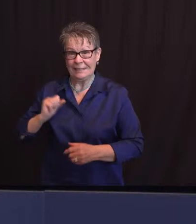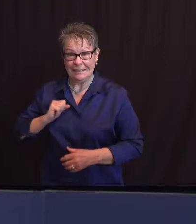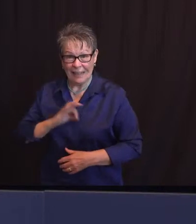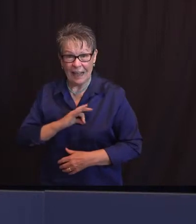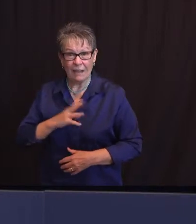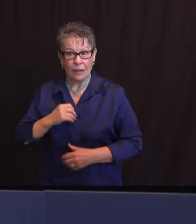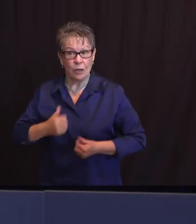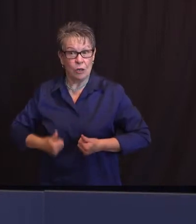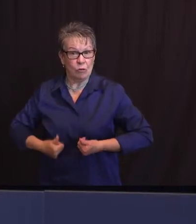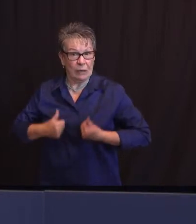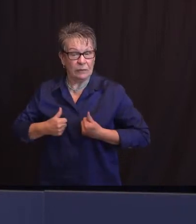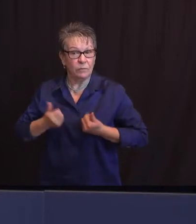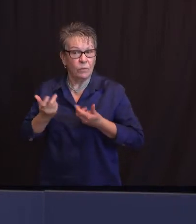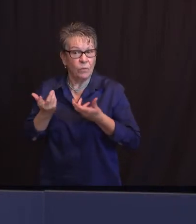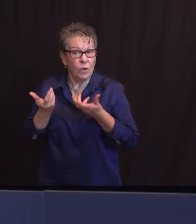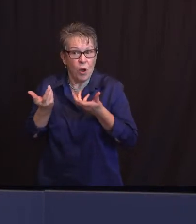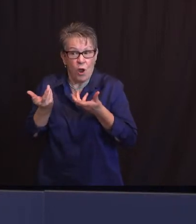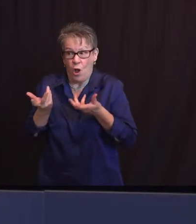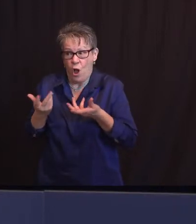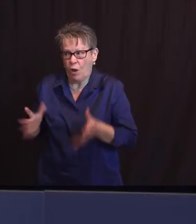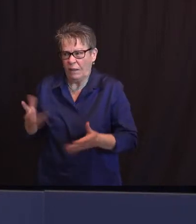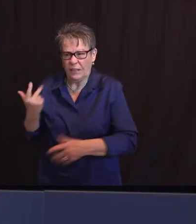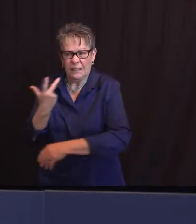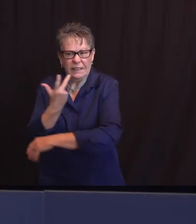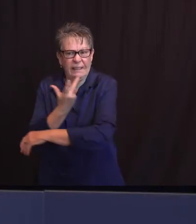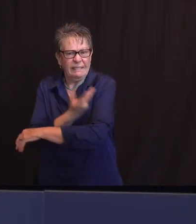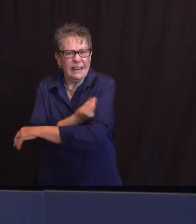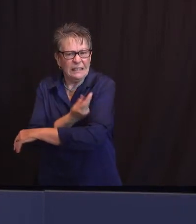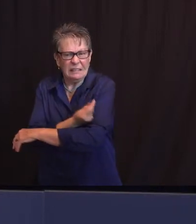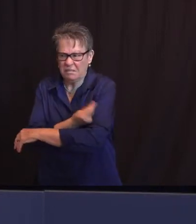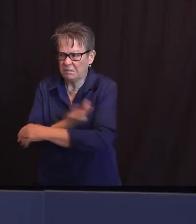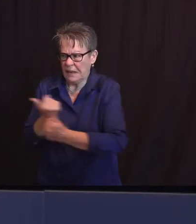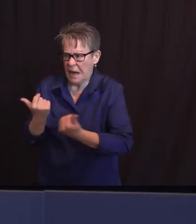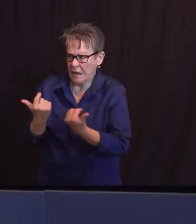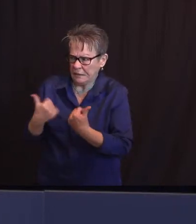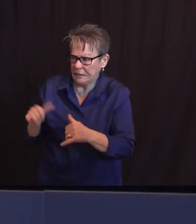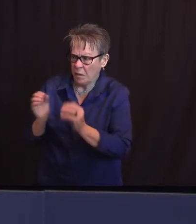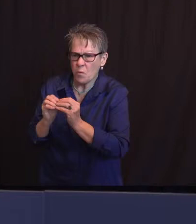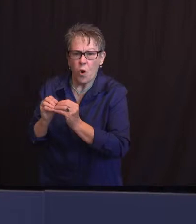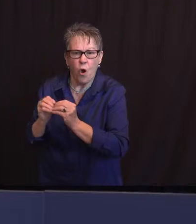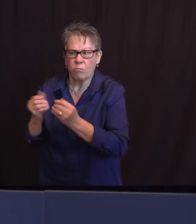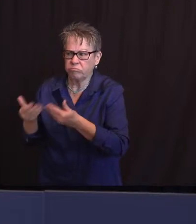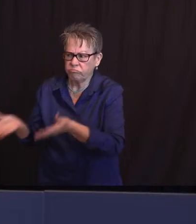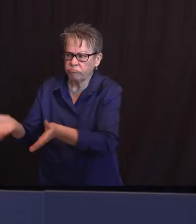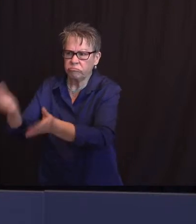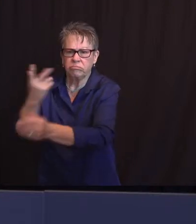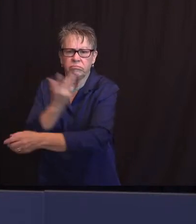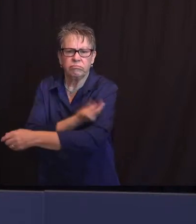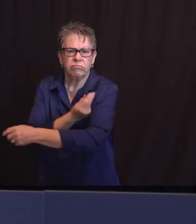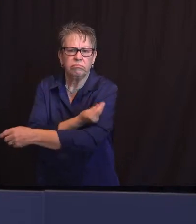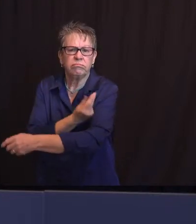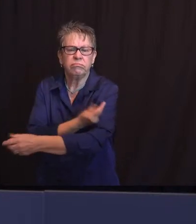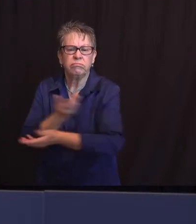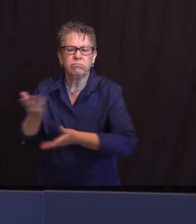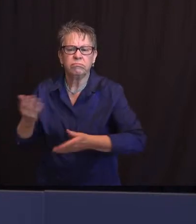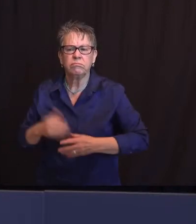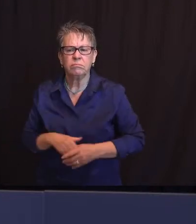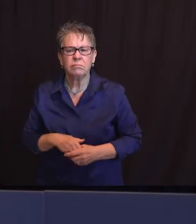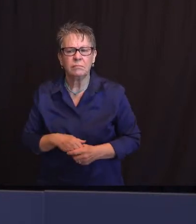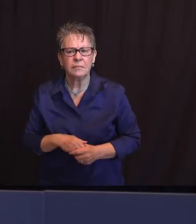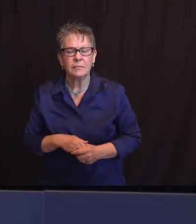the federal pharmacy partnership for long-term care programs. CVS and Walgreens are finishing their